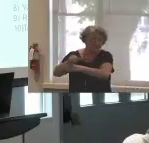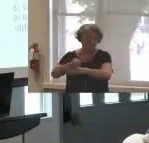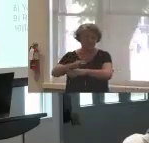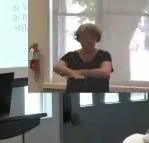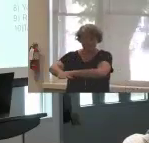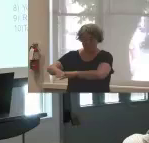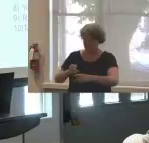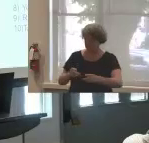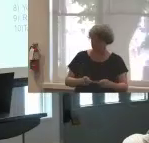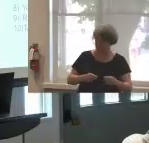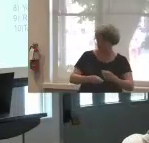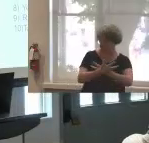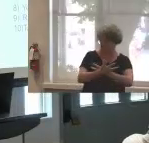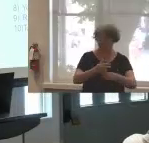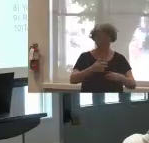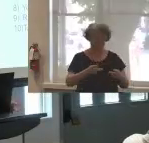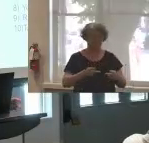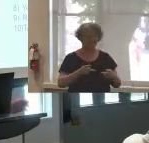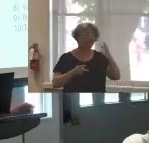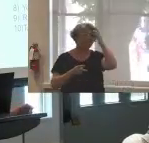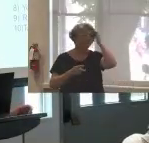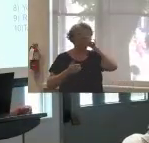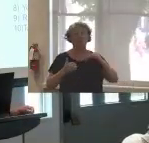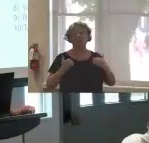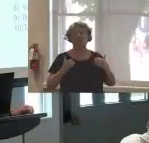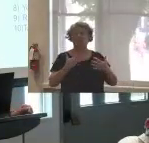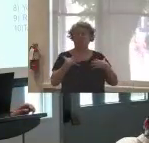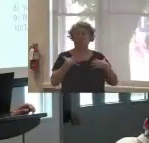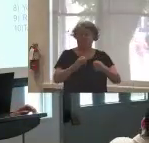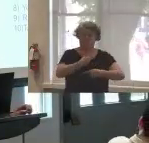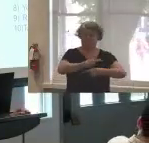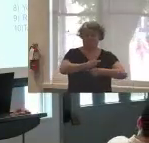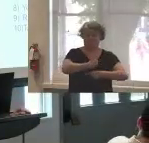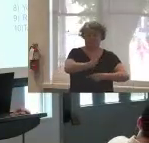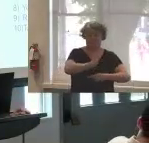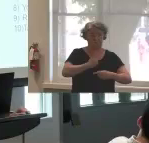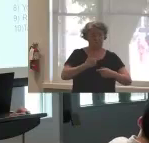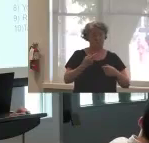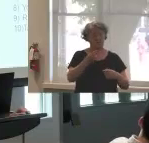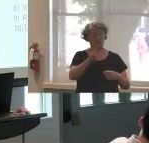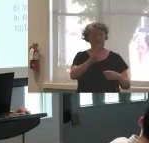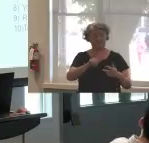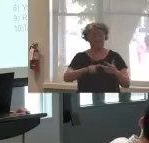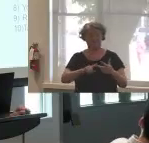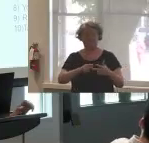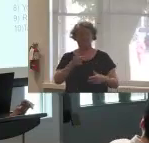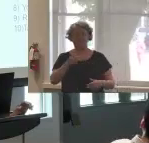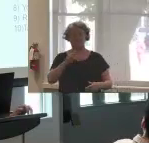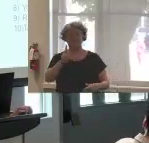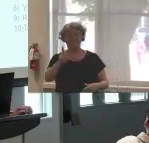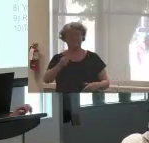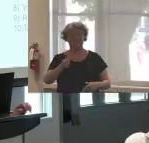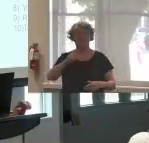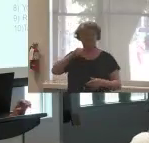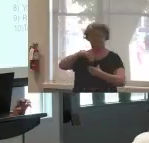for when youth are available. We also have youth wellness hubs. We run also the gender-based violence program. We have a Zone